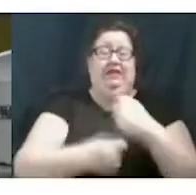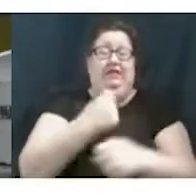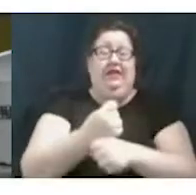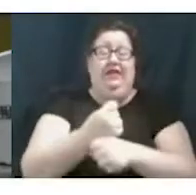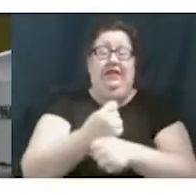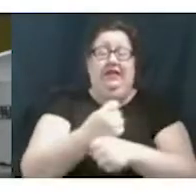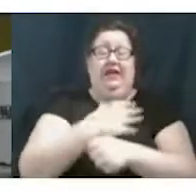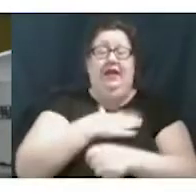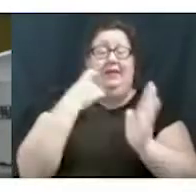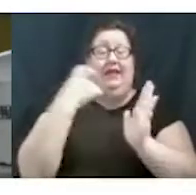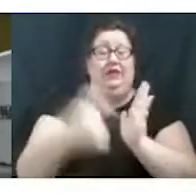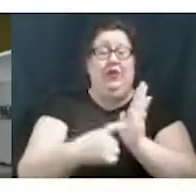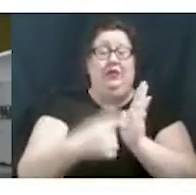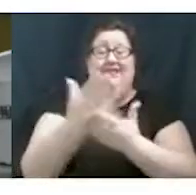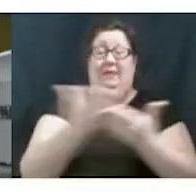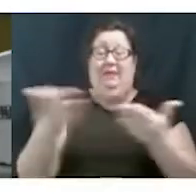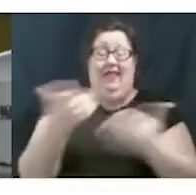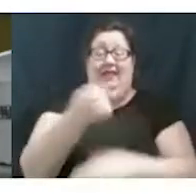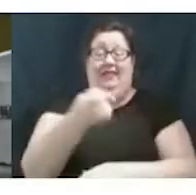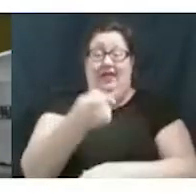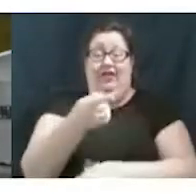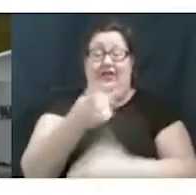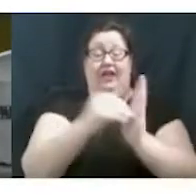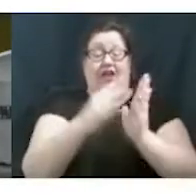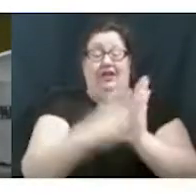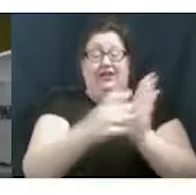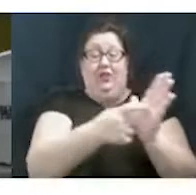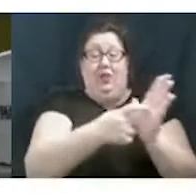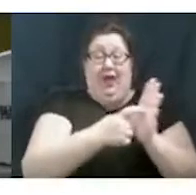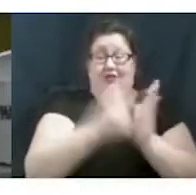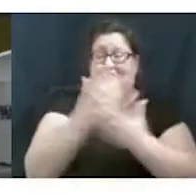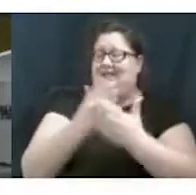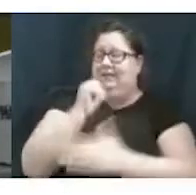that some items are listed as required and some are not.